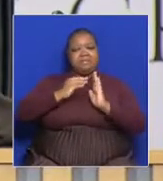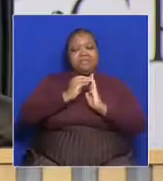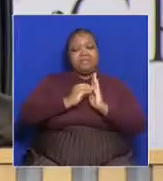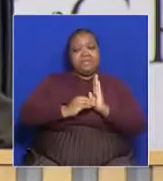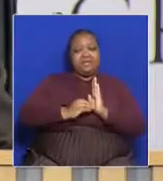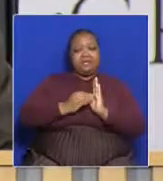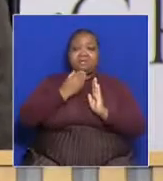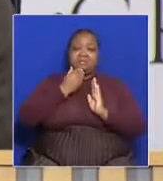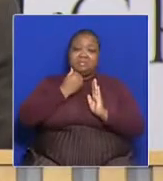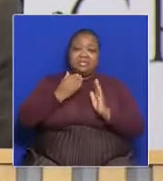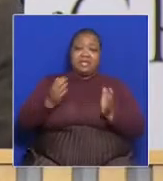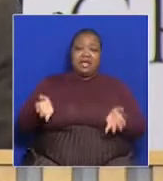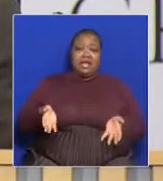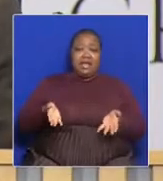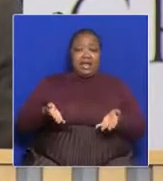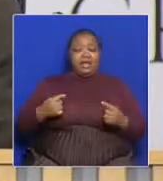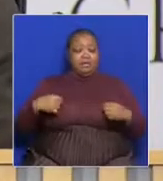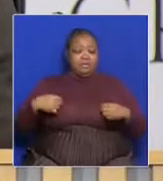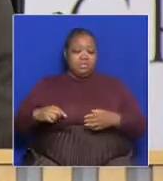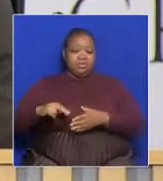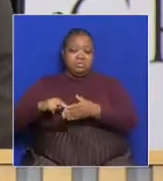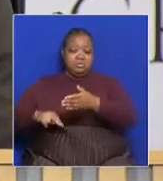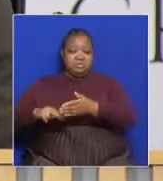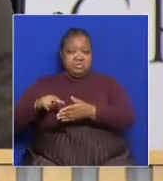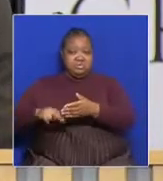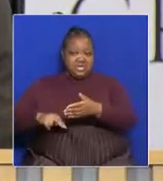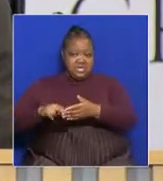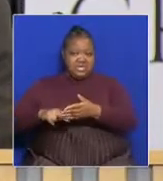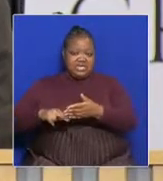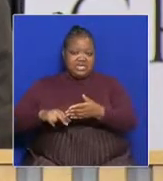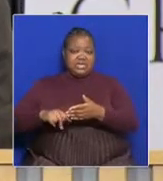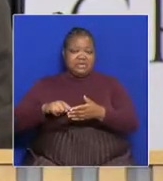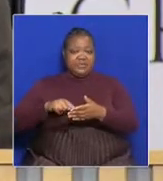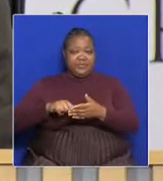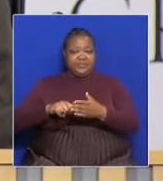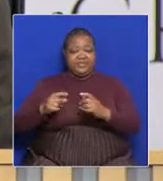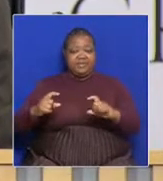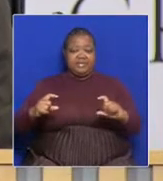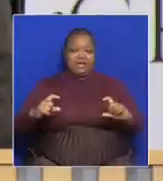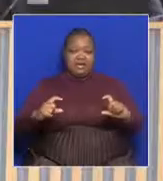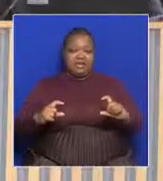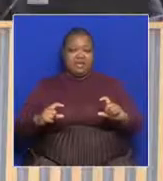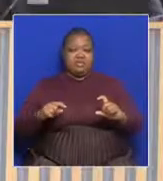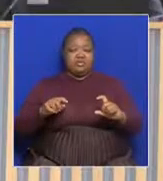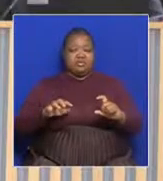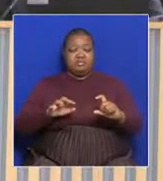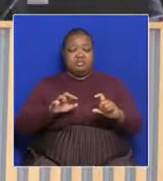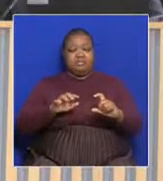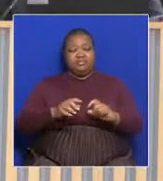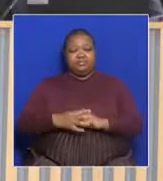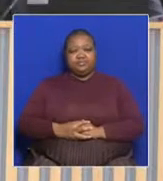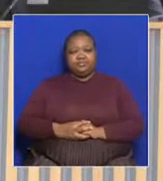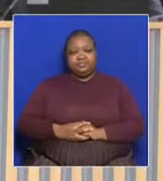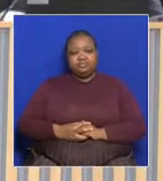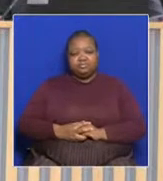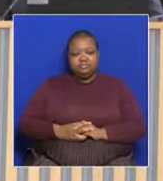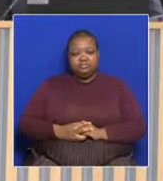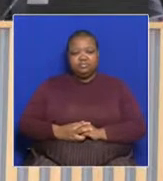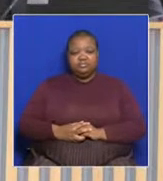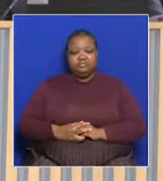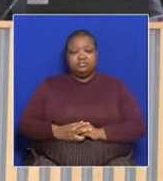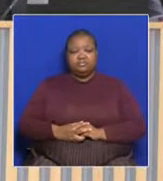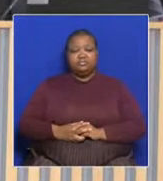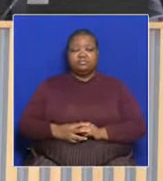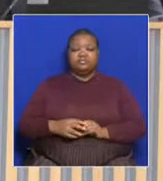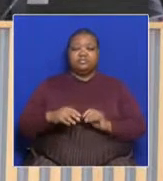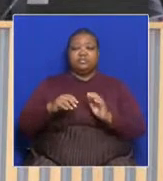read out that little paragraph that deals with what you spoke. And what's important in your favor is that